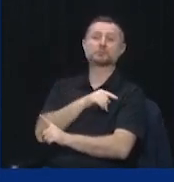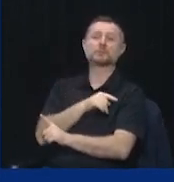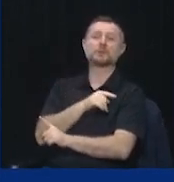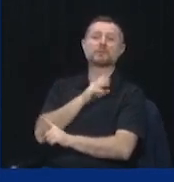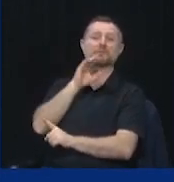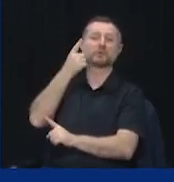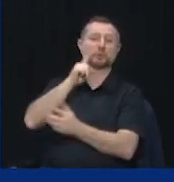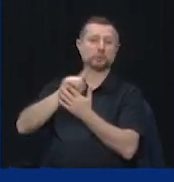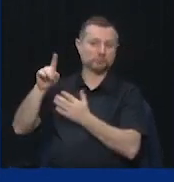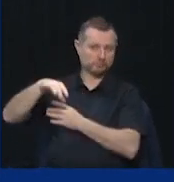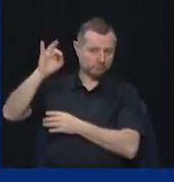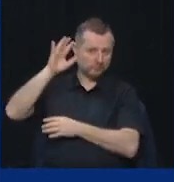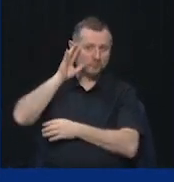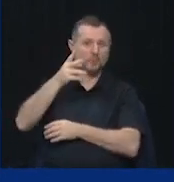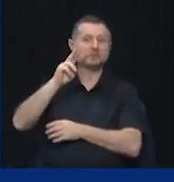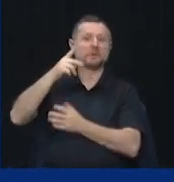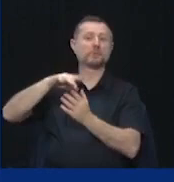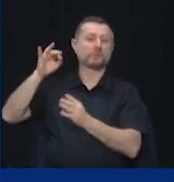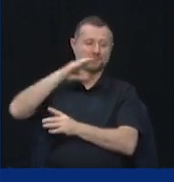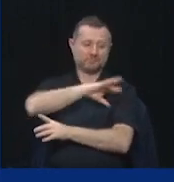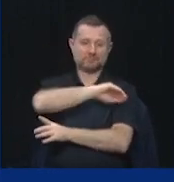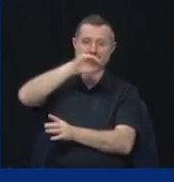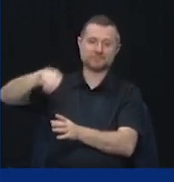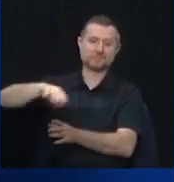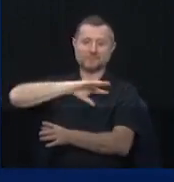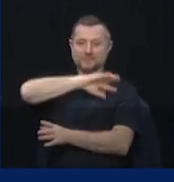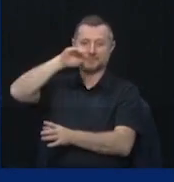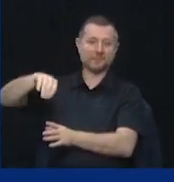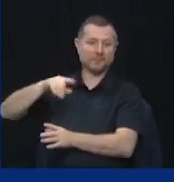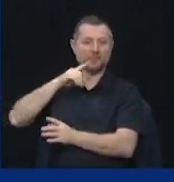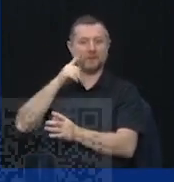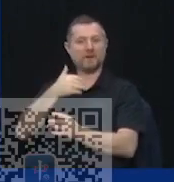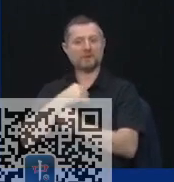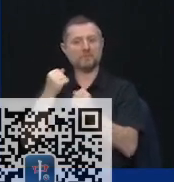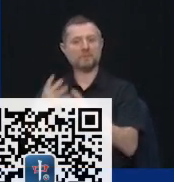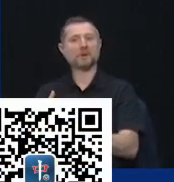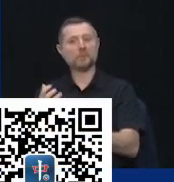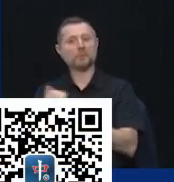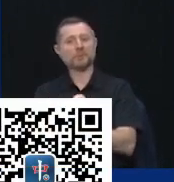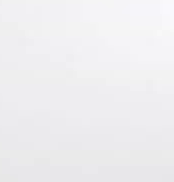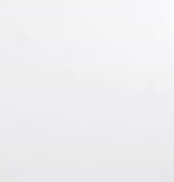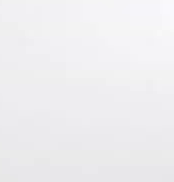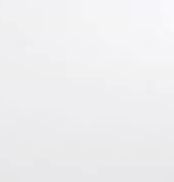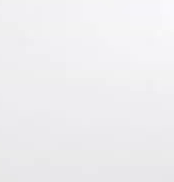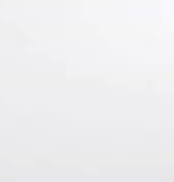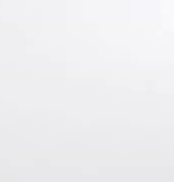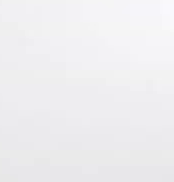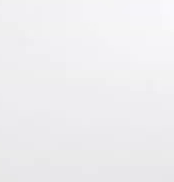pool, the second week pool, the third week pool, fourth week pool,